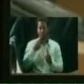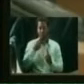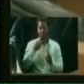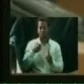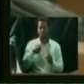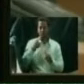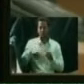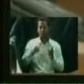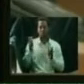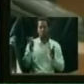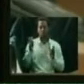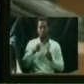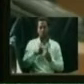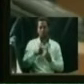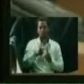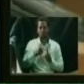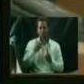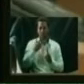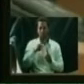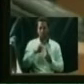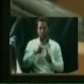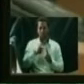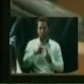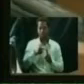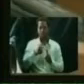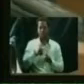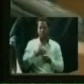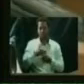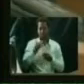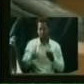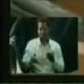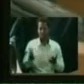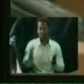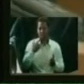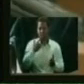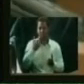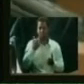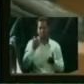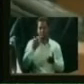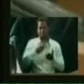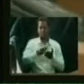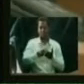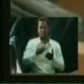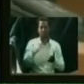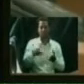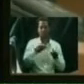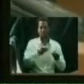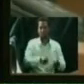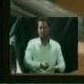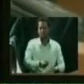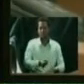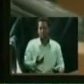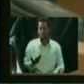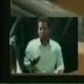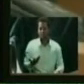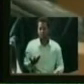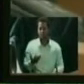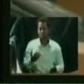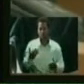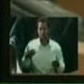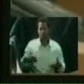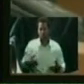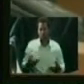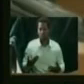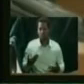us. This issue is done. I don't like that it's done, but the money's been spent. So this